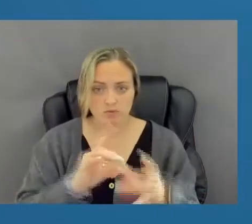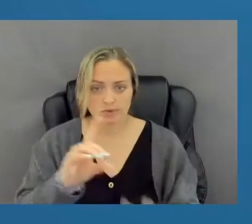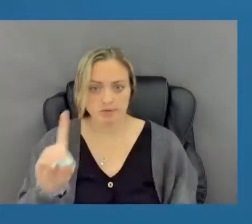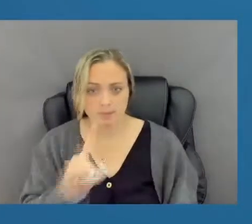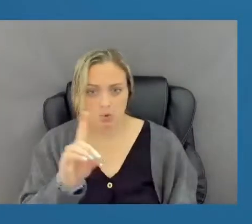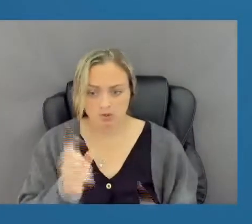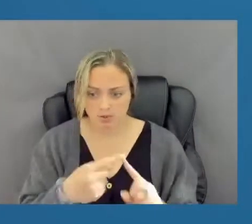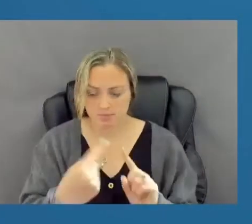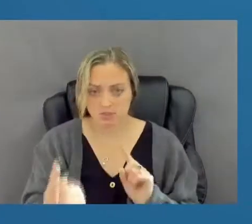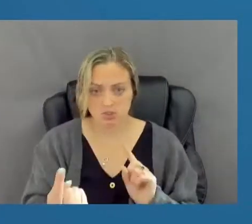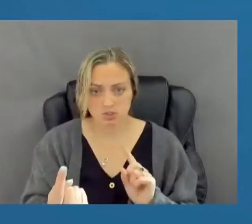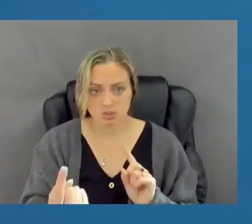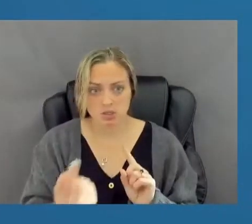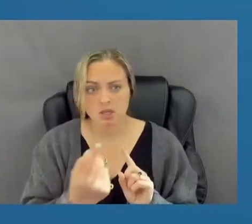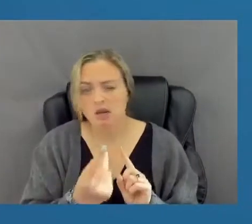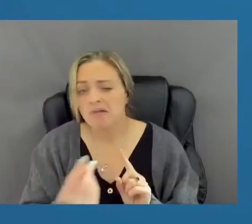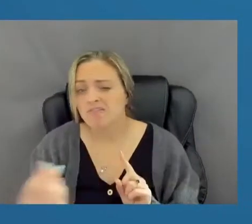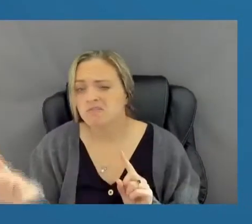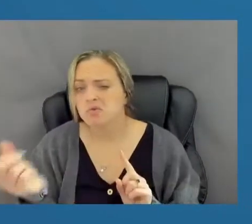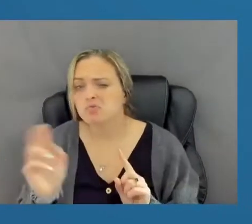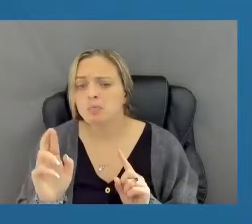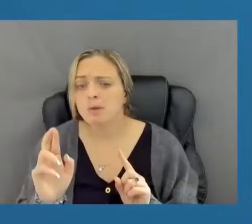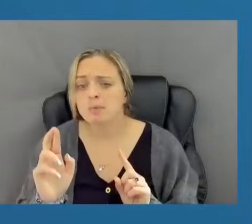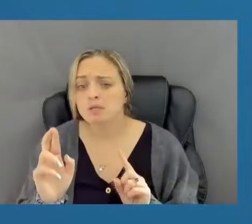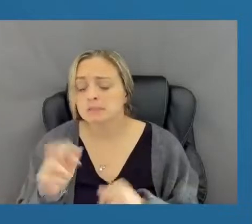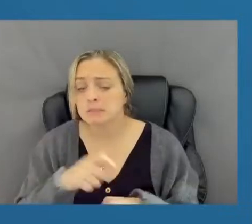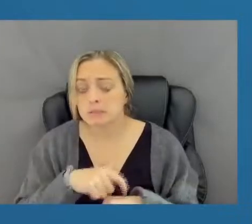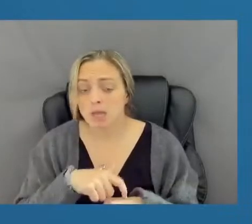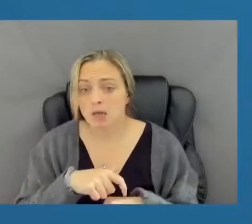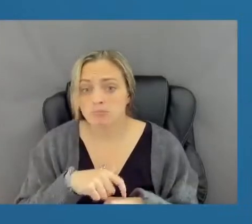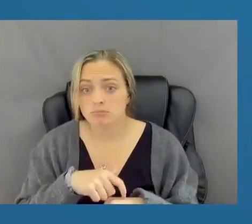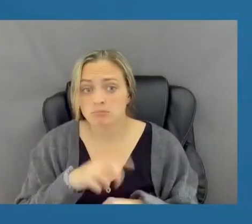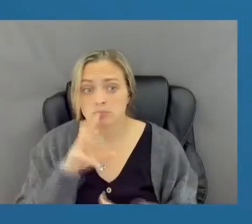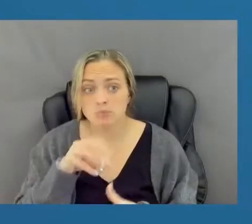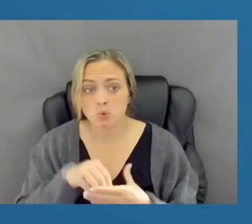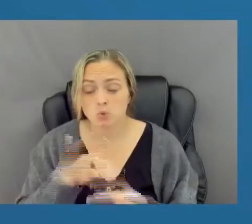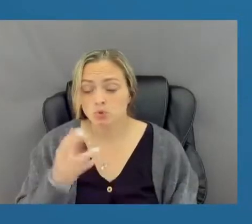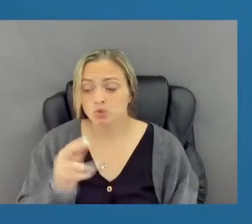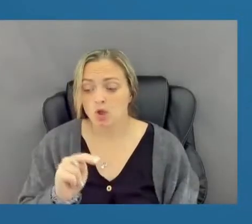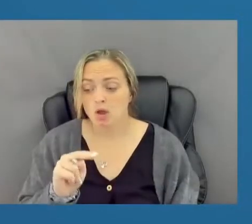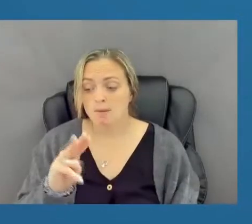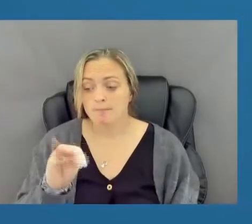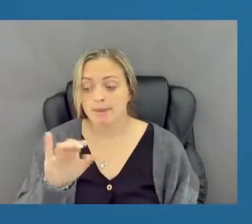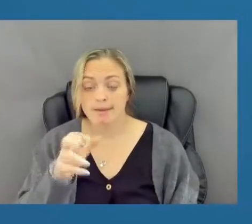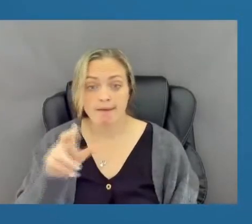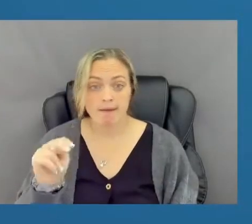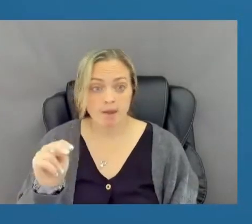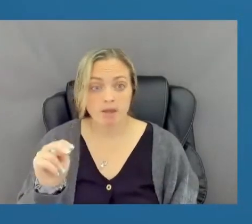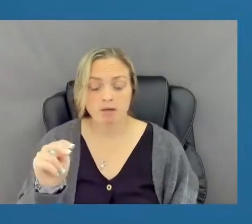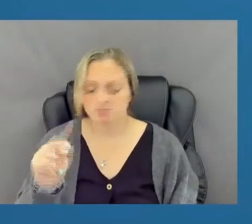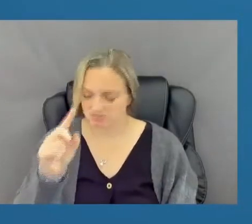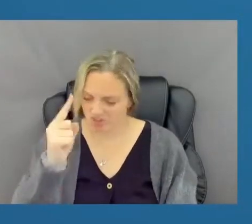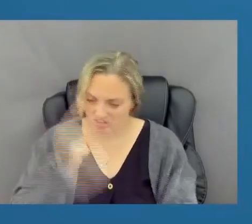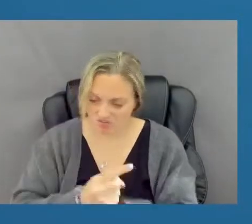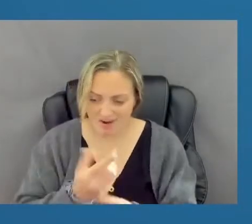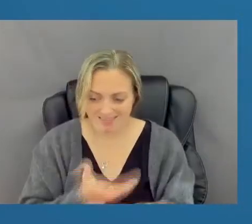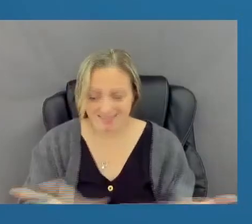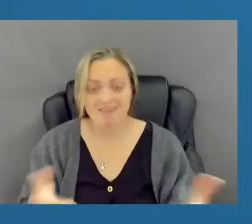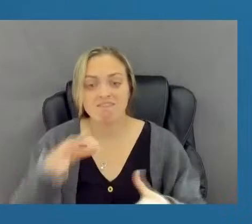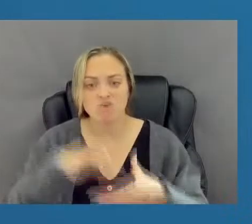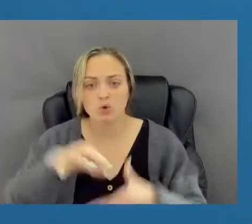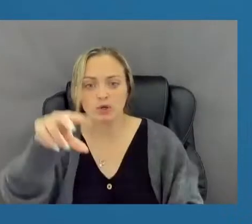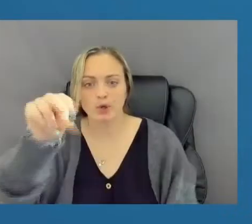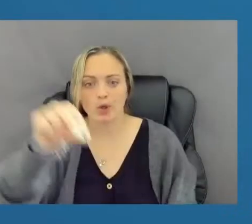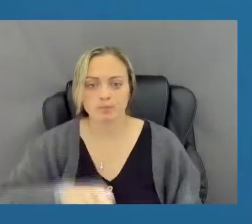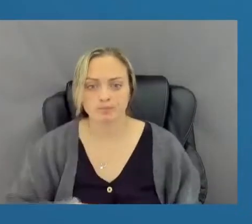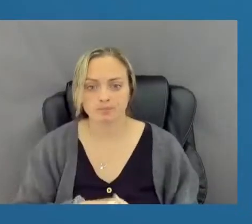opposition and just a handful of Republicans at the time, including John McCain, who did the right thing. And so we're